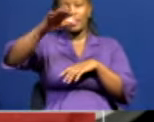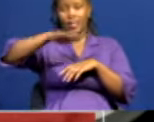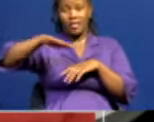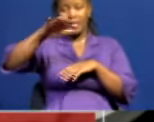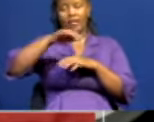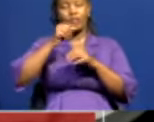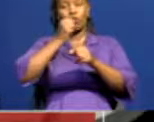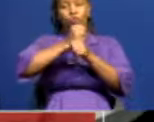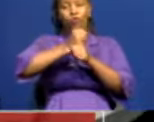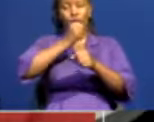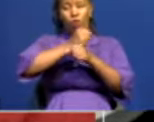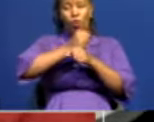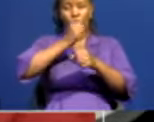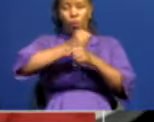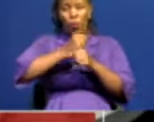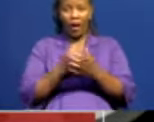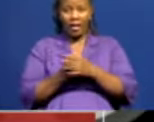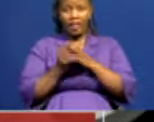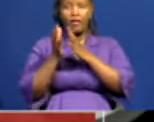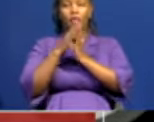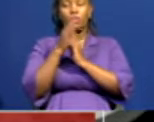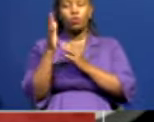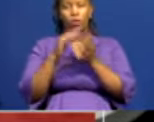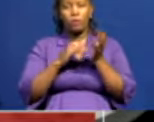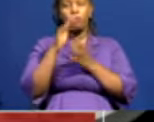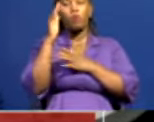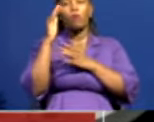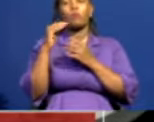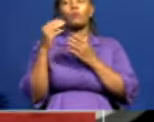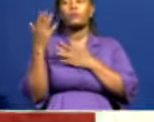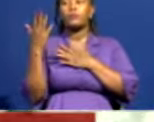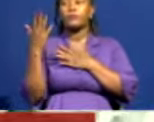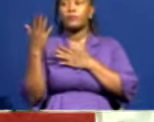of jurisdiction. Giveson Minor with the details.